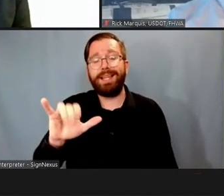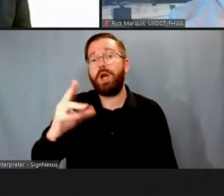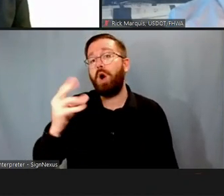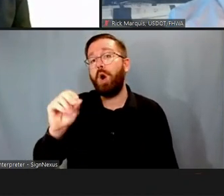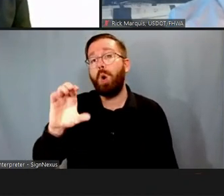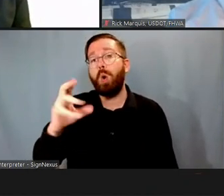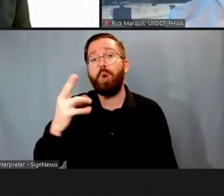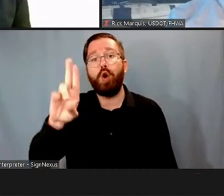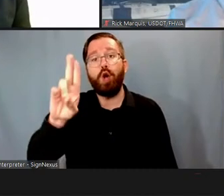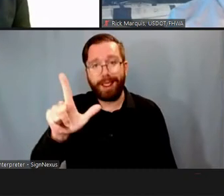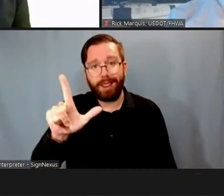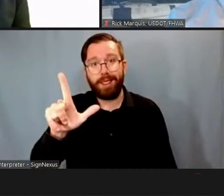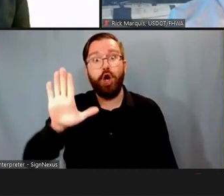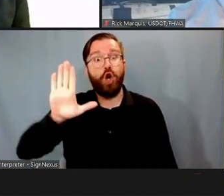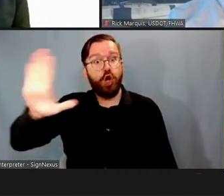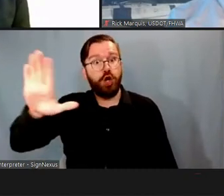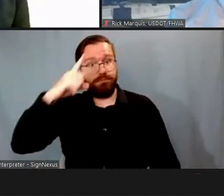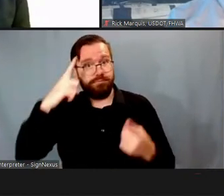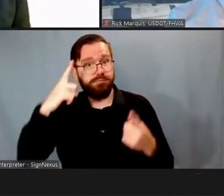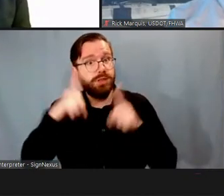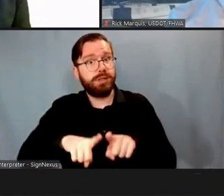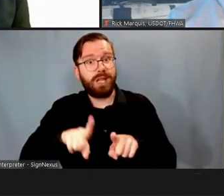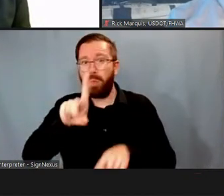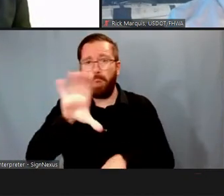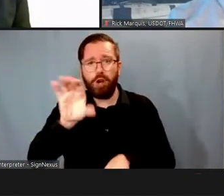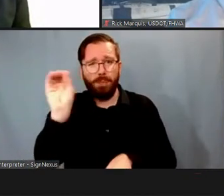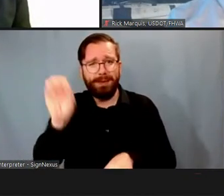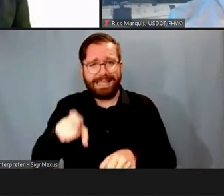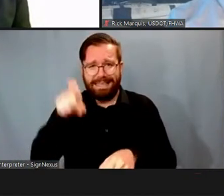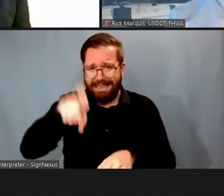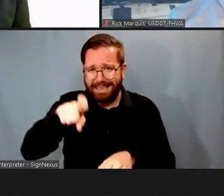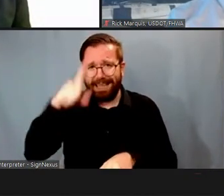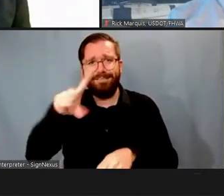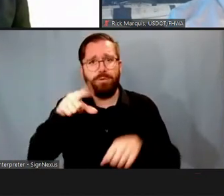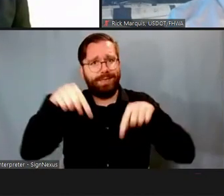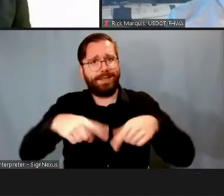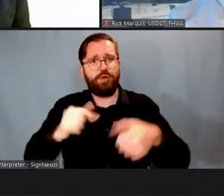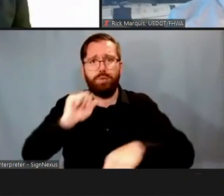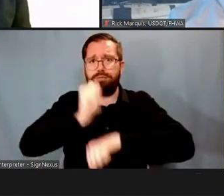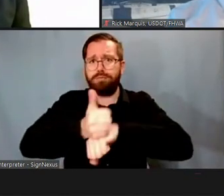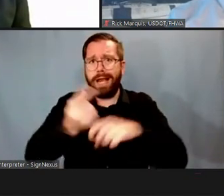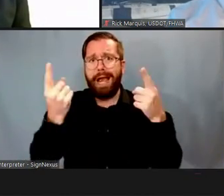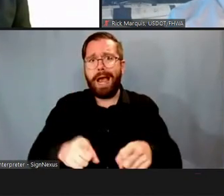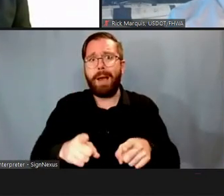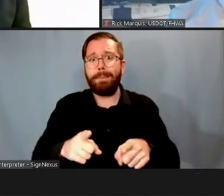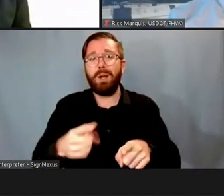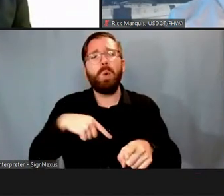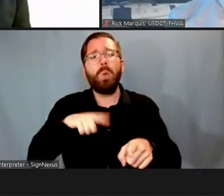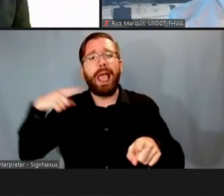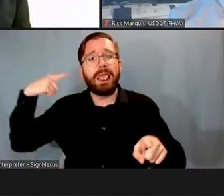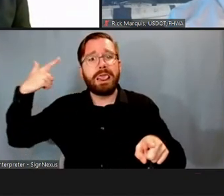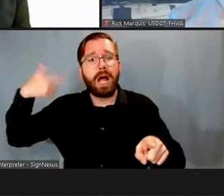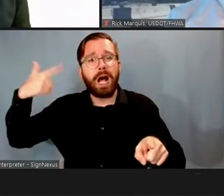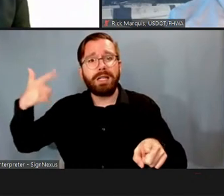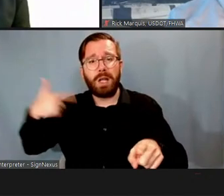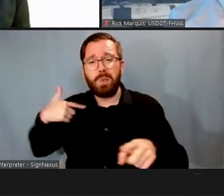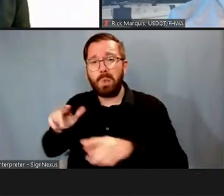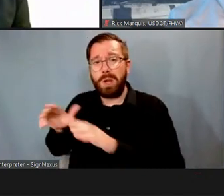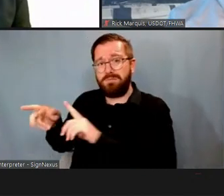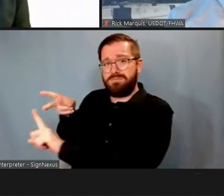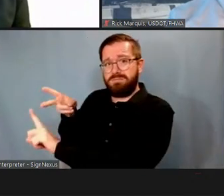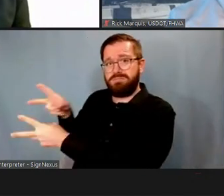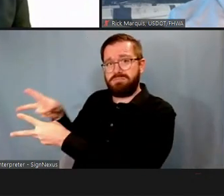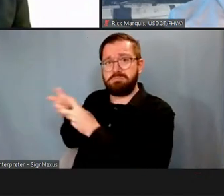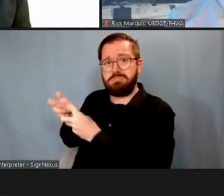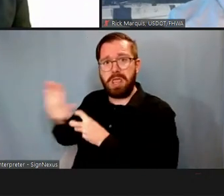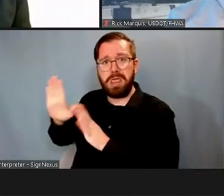to be implemented the fact that we're modeling this essentially off of london a city which has actually worst congestion by the by